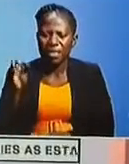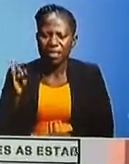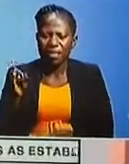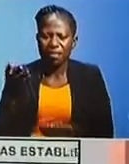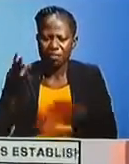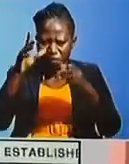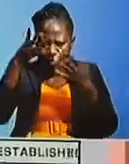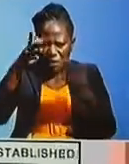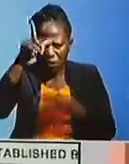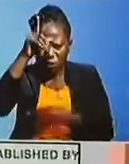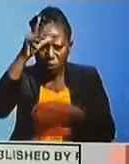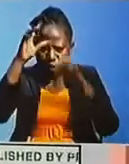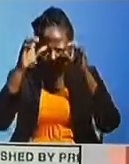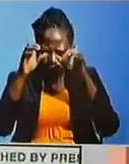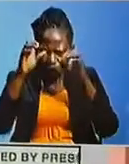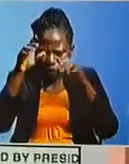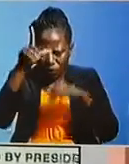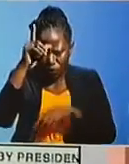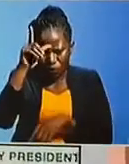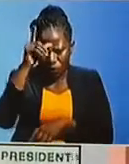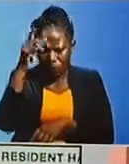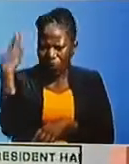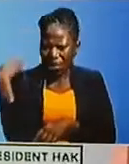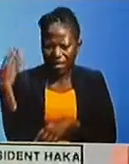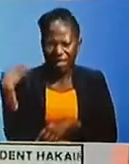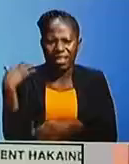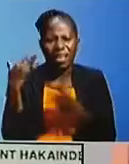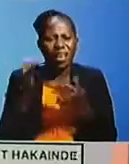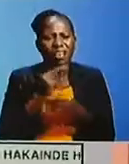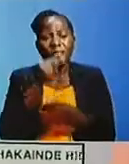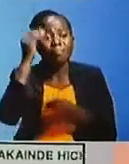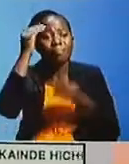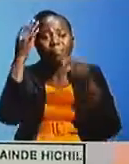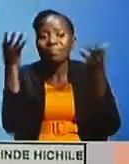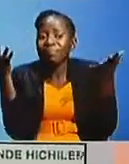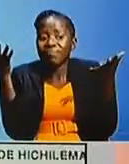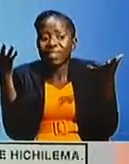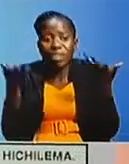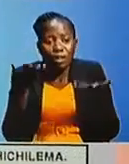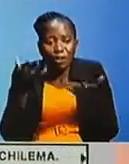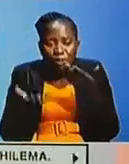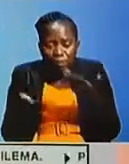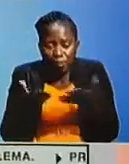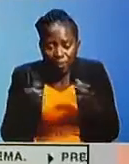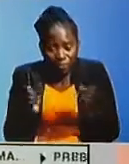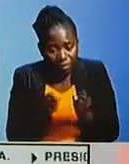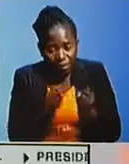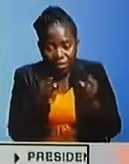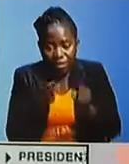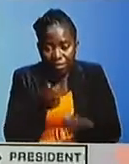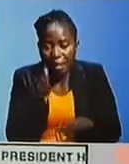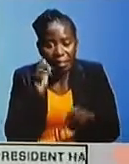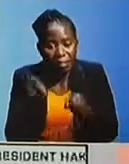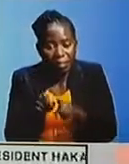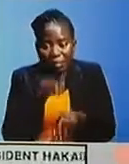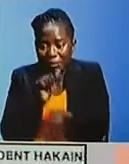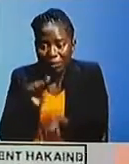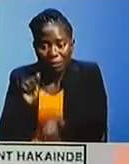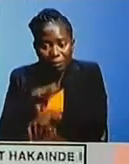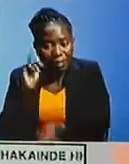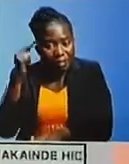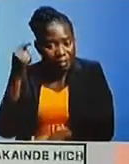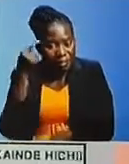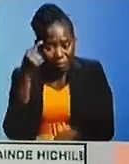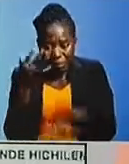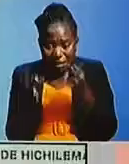wouldn't understand what was going on at the time, whether the systems and the operations of government were